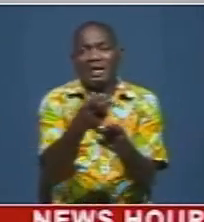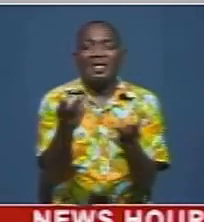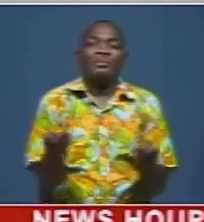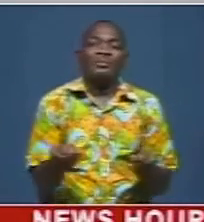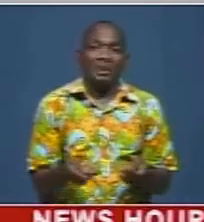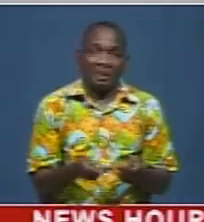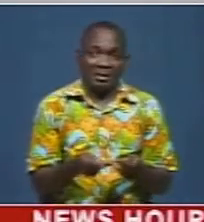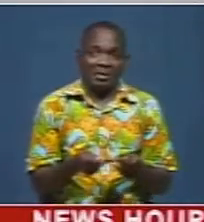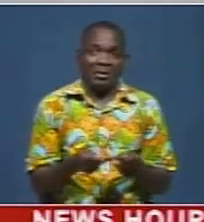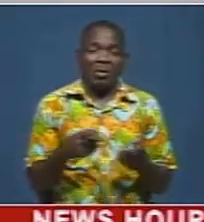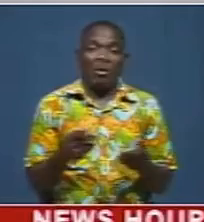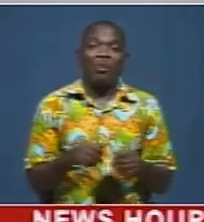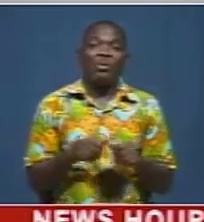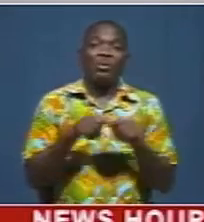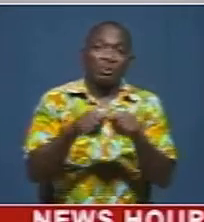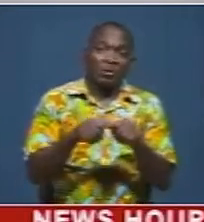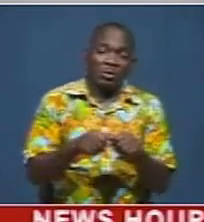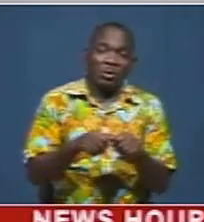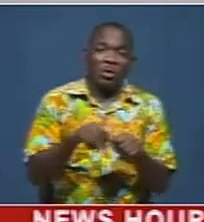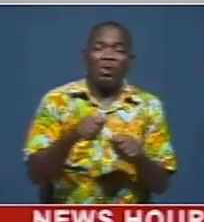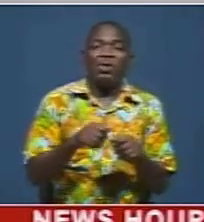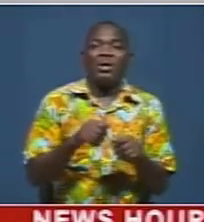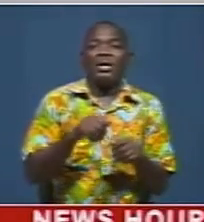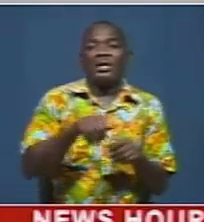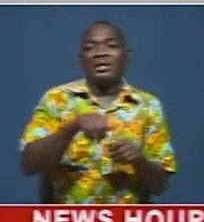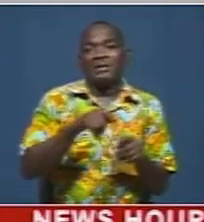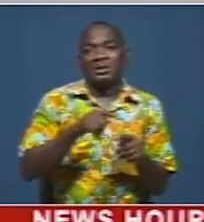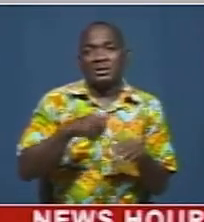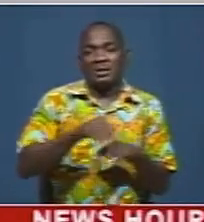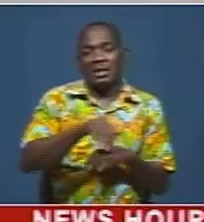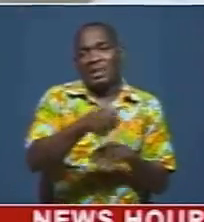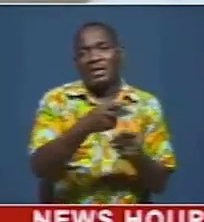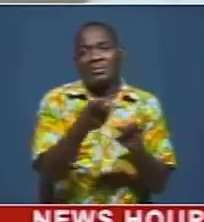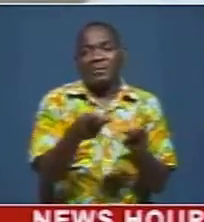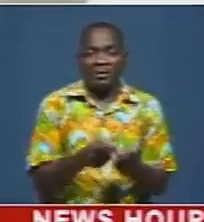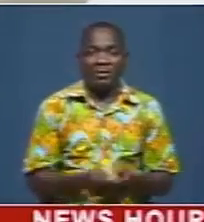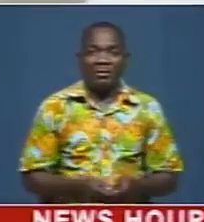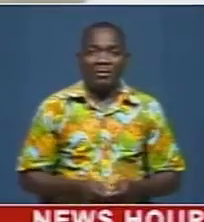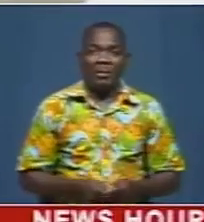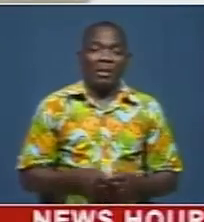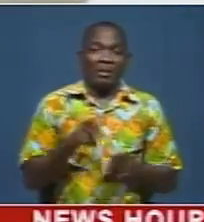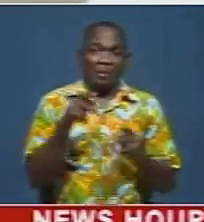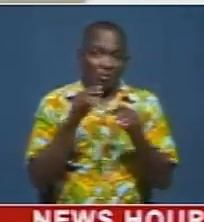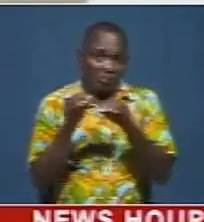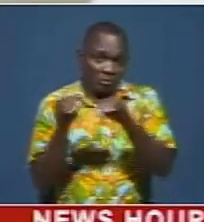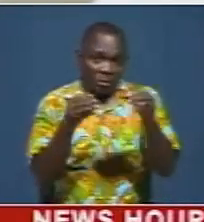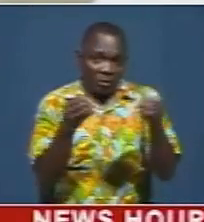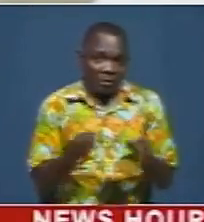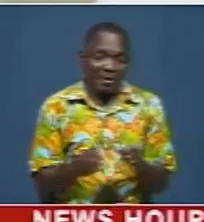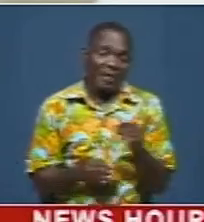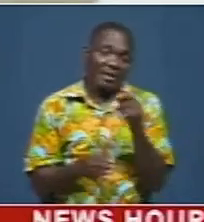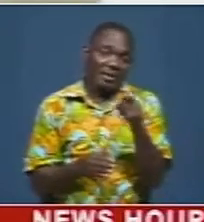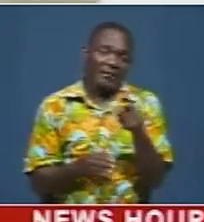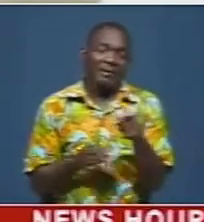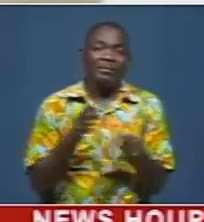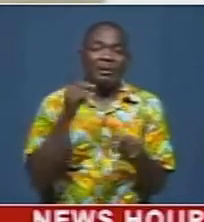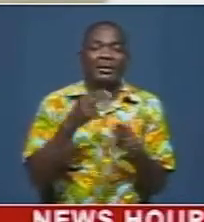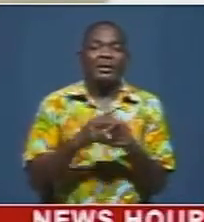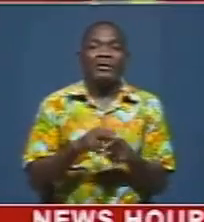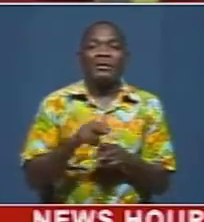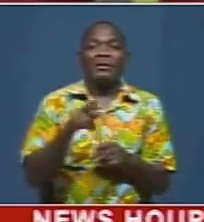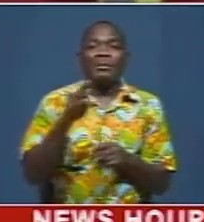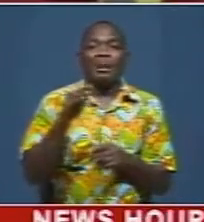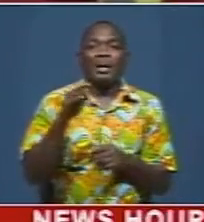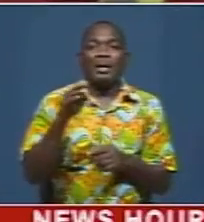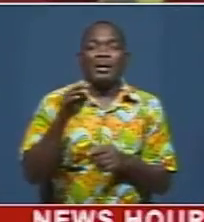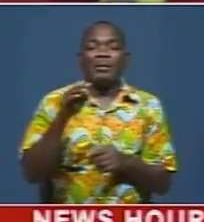will be decided as to whether it can continue to be a permanent office or not. The supervising registration officer, Mrs. Josephine Baini,